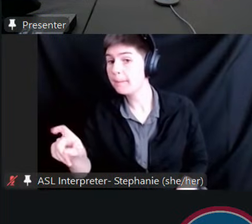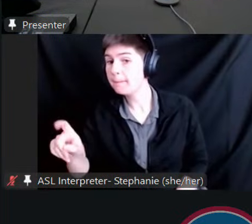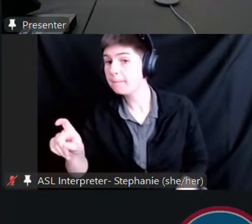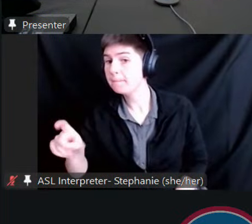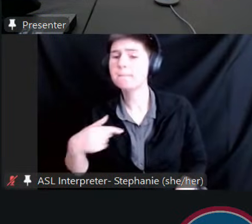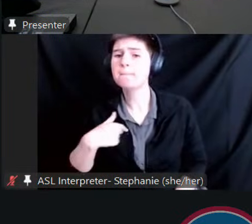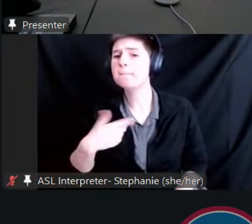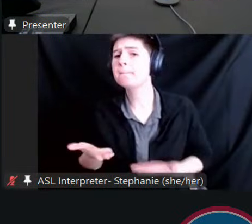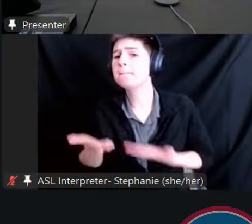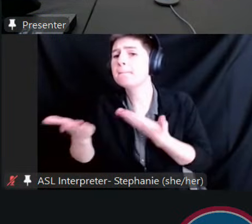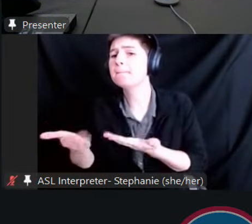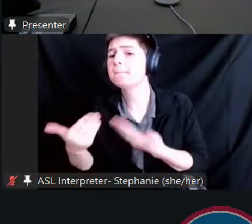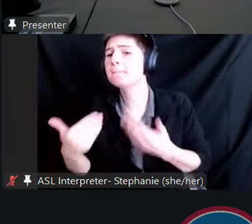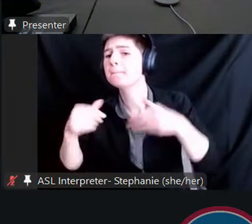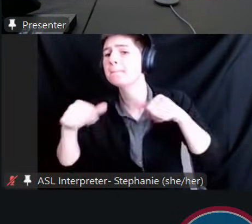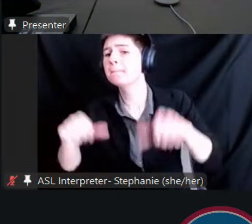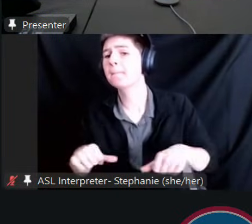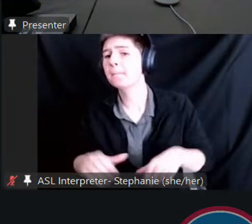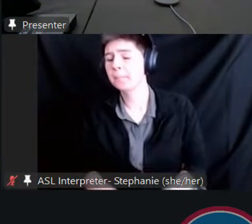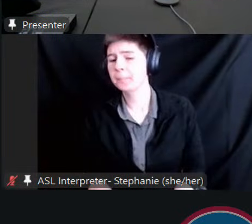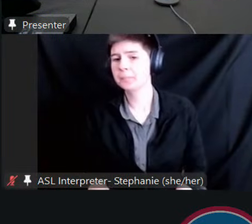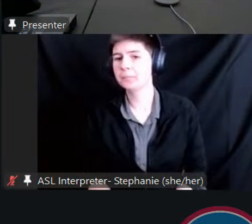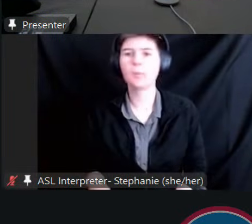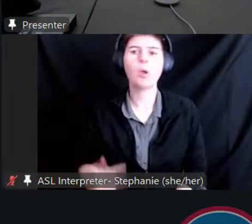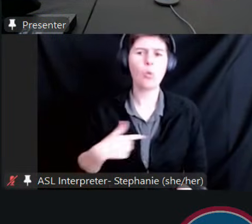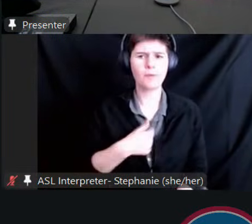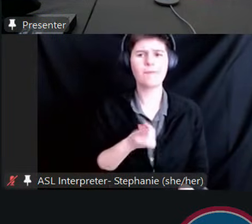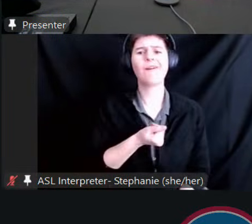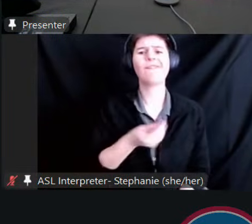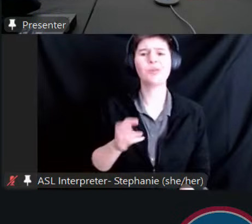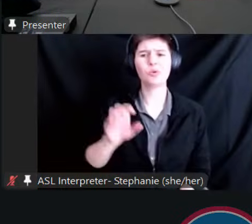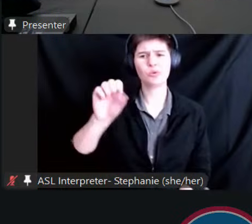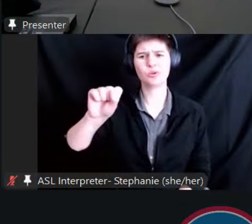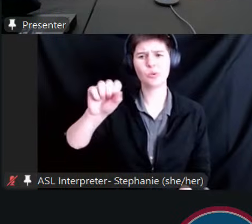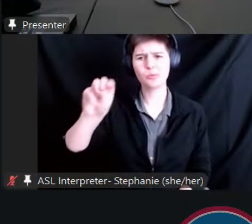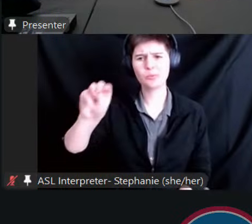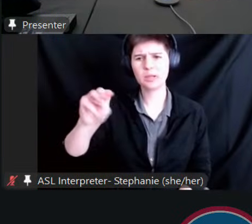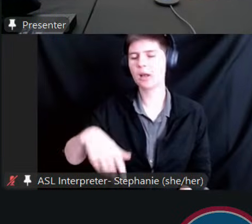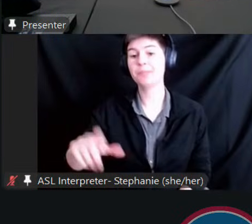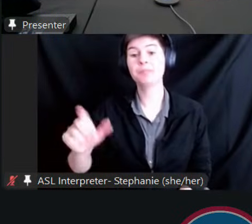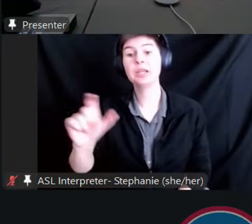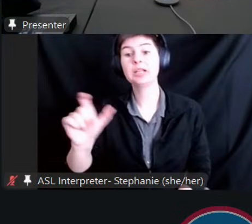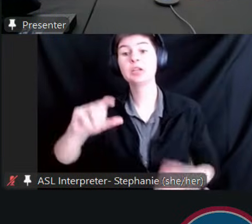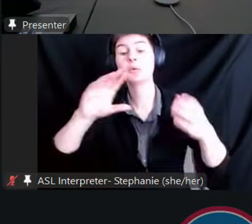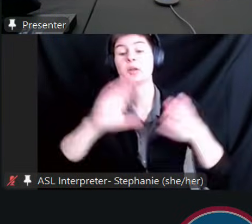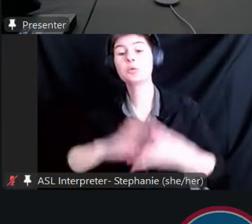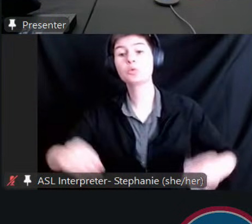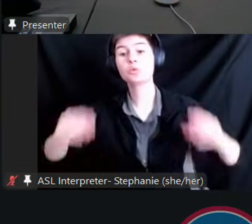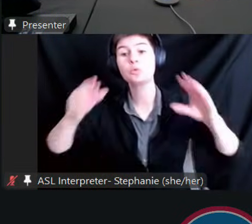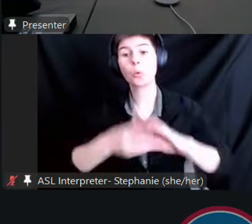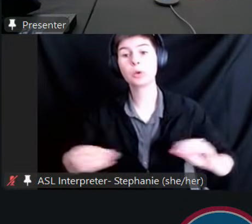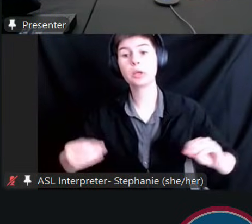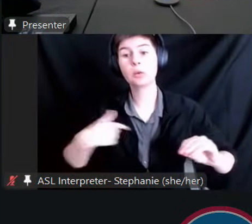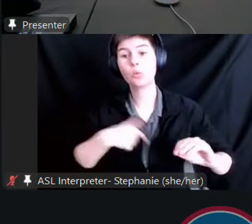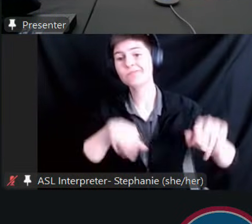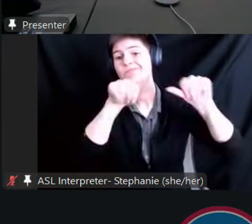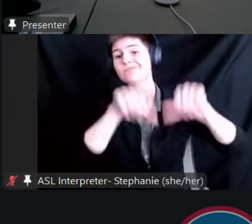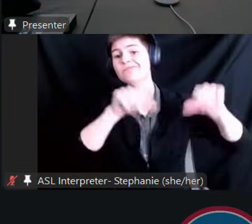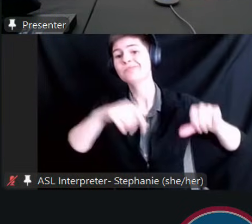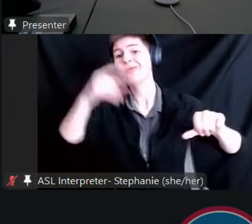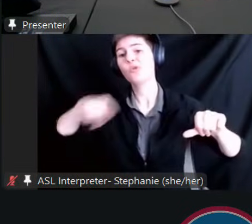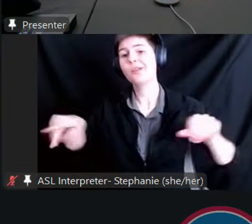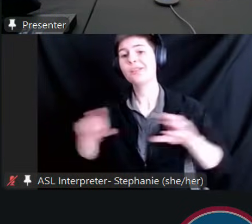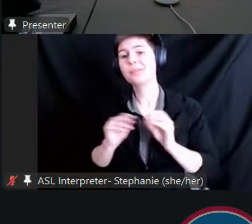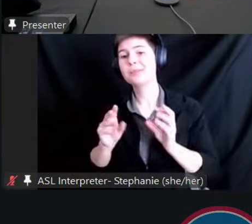Yeah, we've had a few social media like Instagram story style posts for these meetings. And